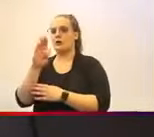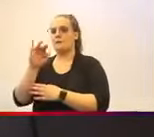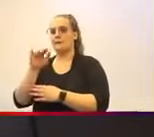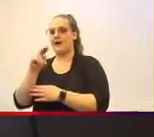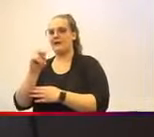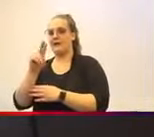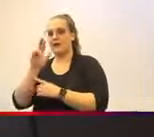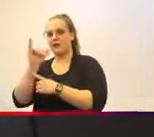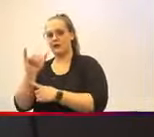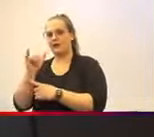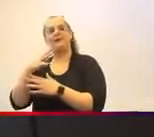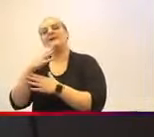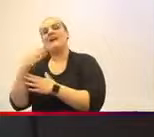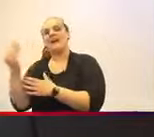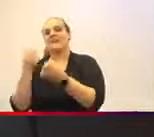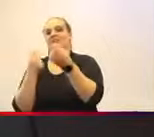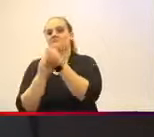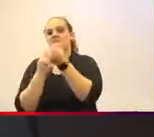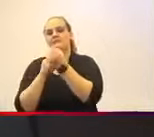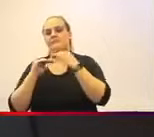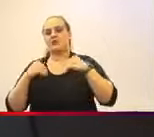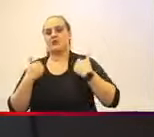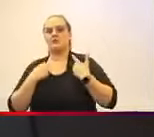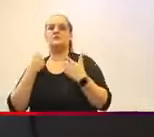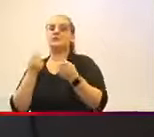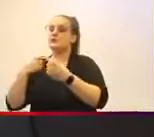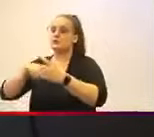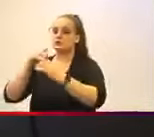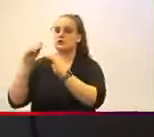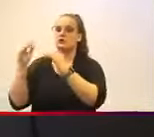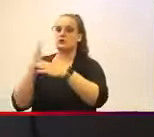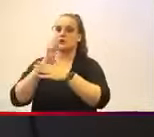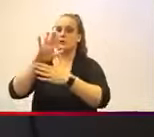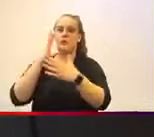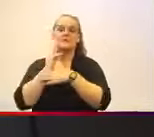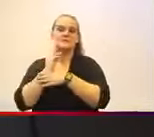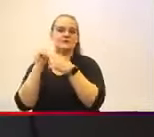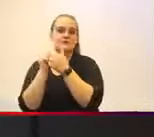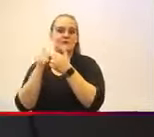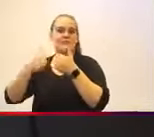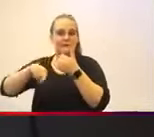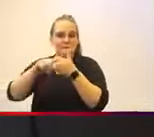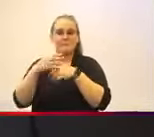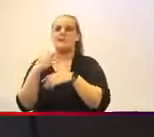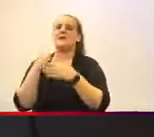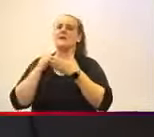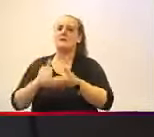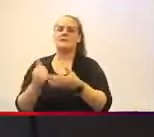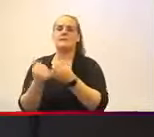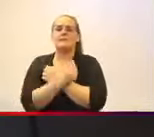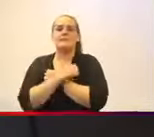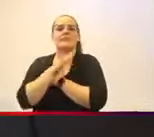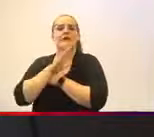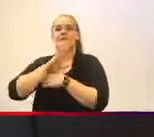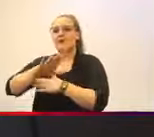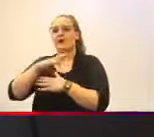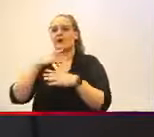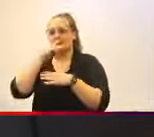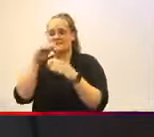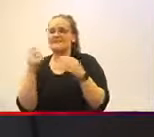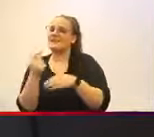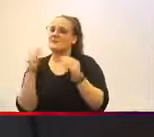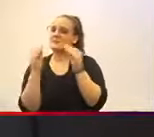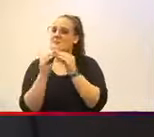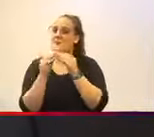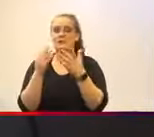you shared your experience with them and helped them love their kids a little more by telling them it was okay to.